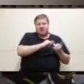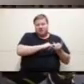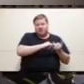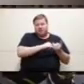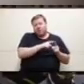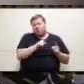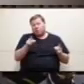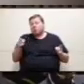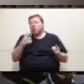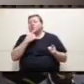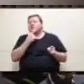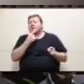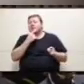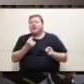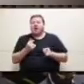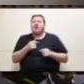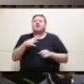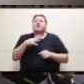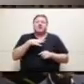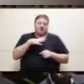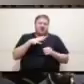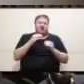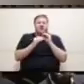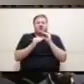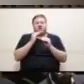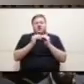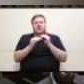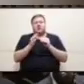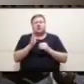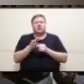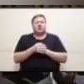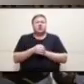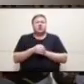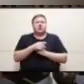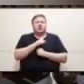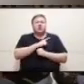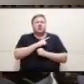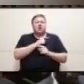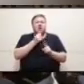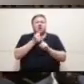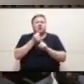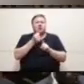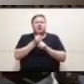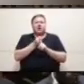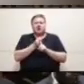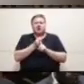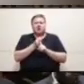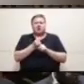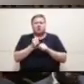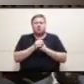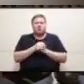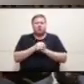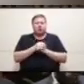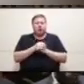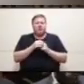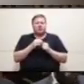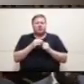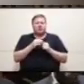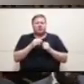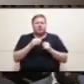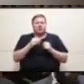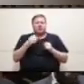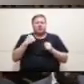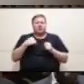December, the corrective measures will be implemented, as this will also have an impact in terms of the cash flow of the